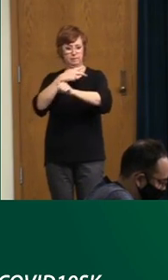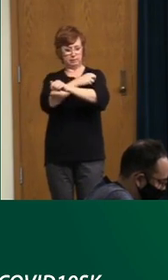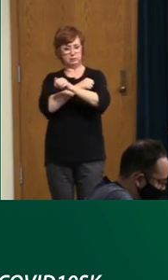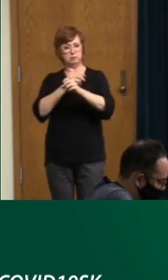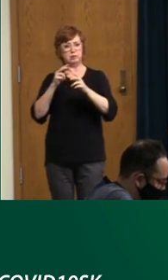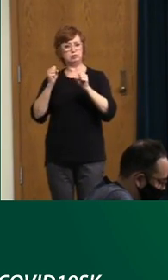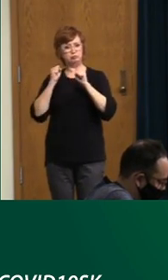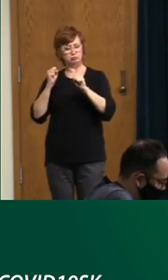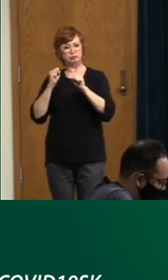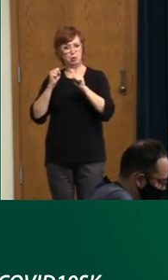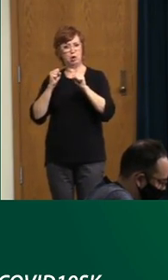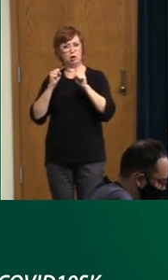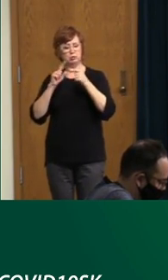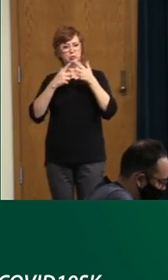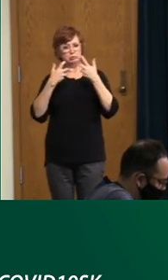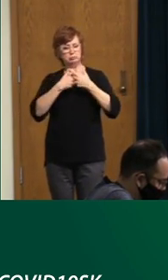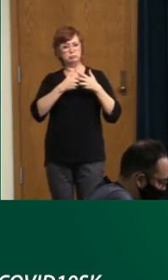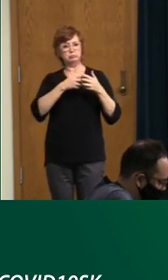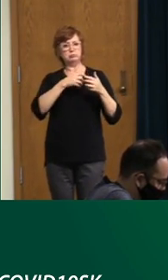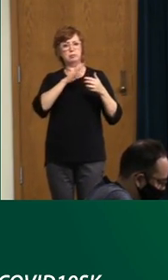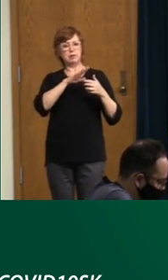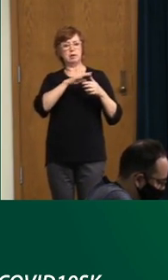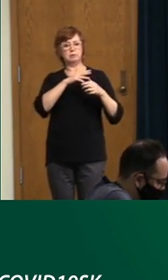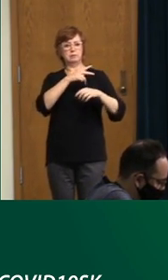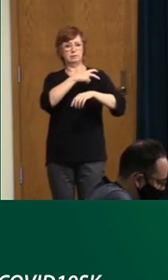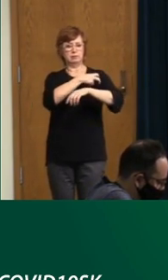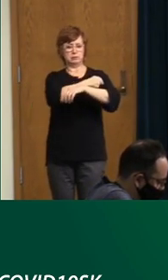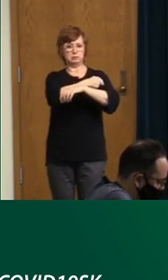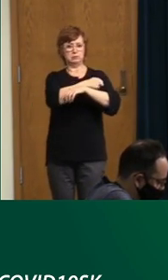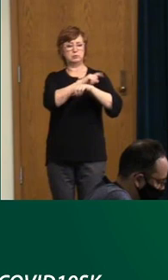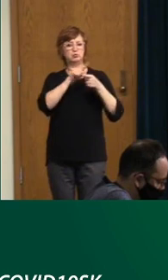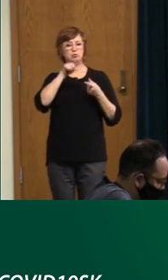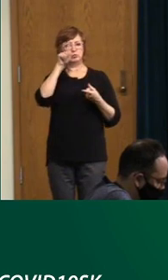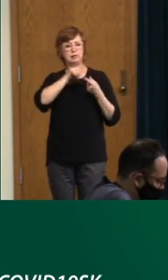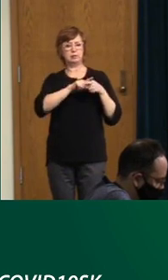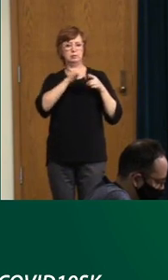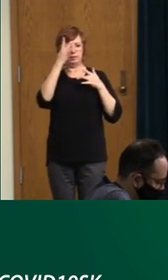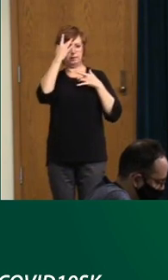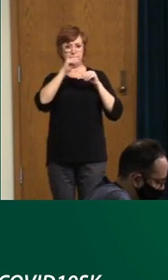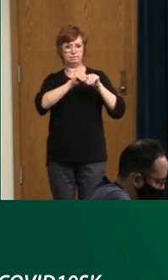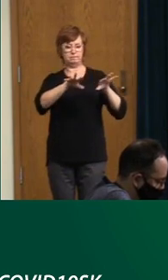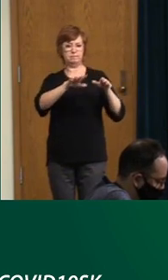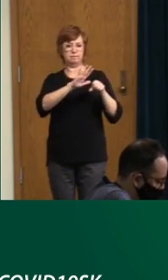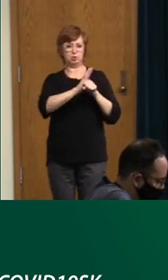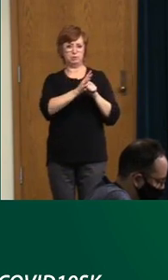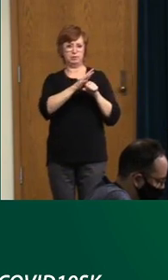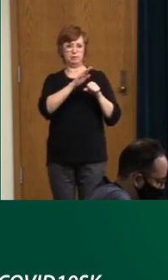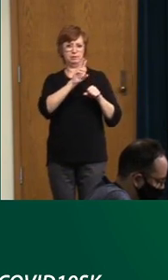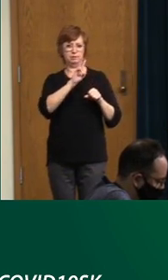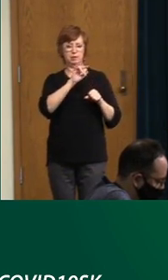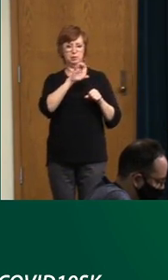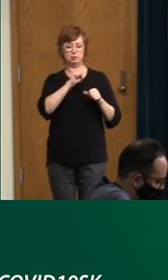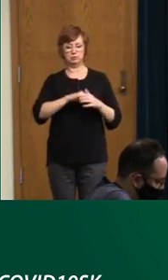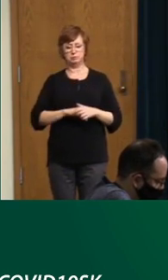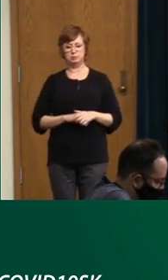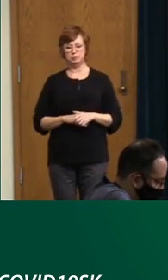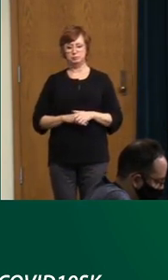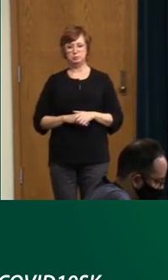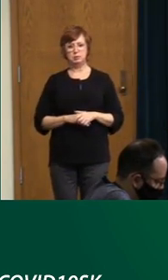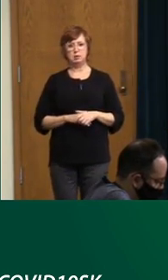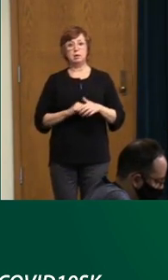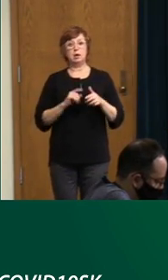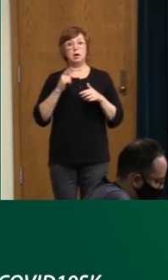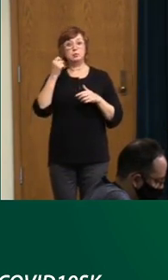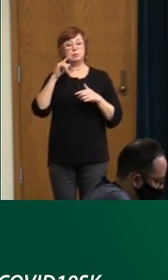would hope that as the vaccine becomes available in 2021, starting in January, February, people at highest